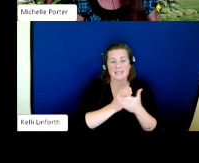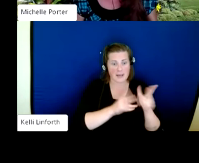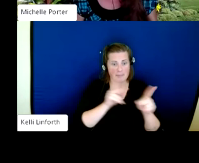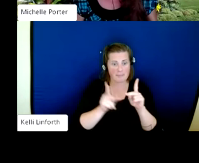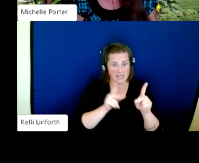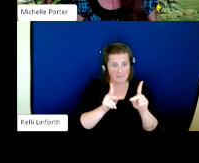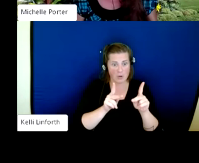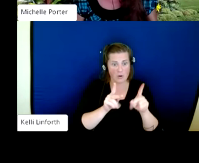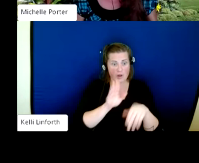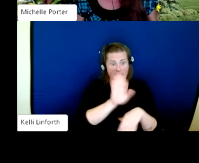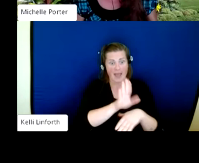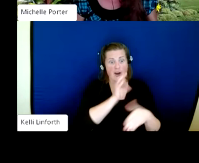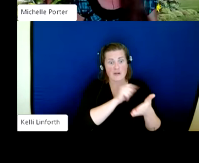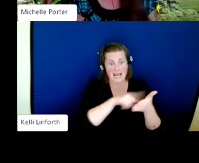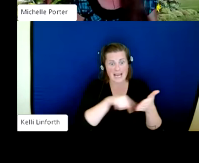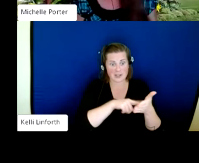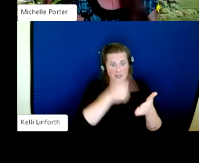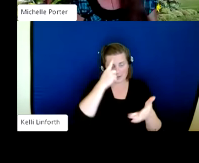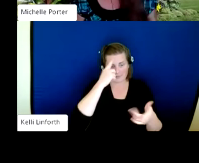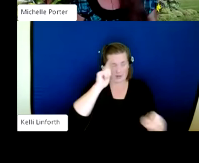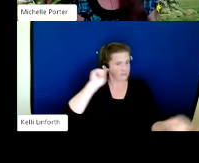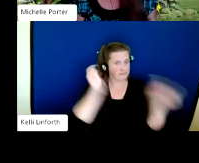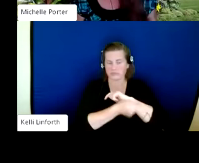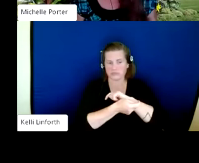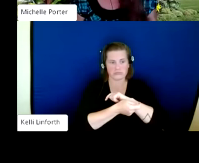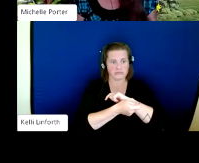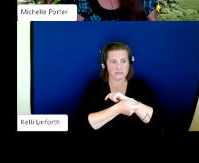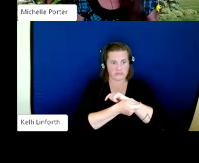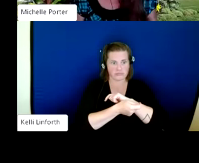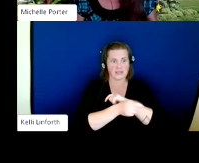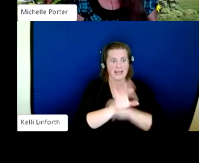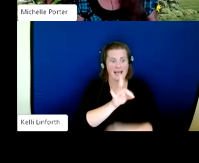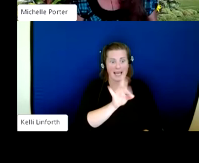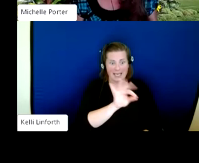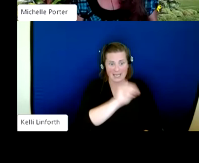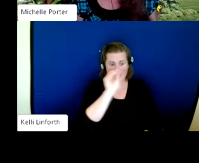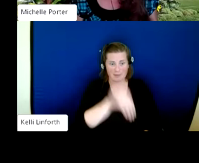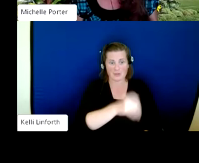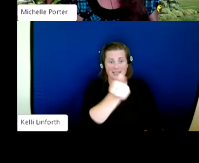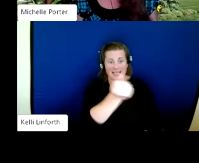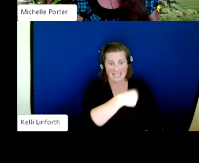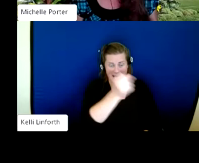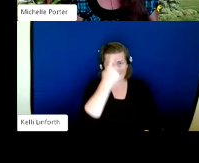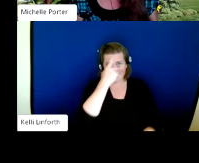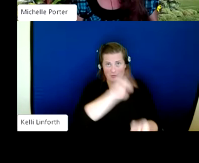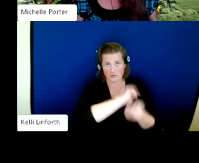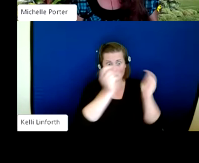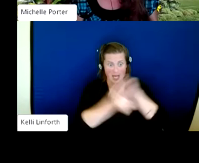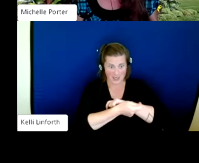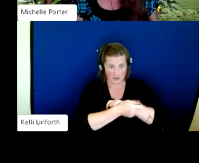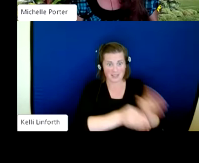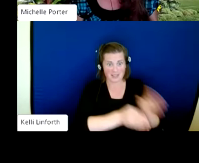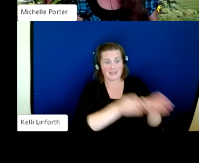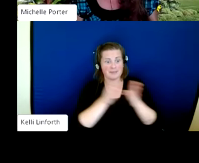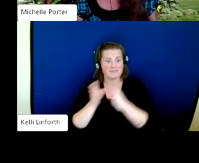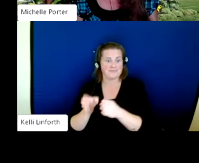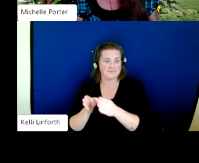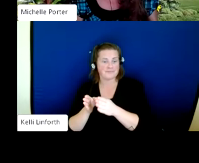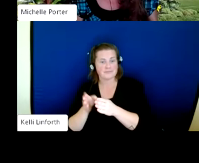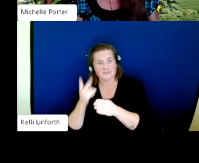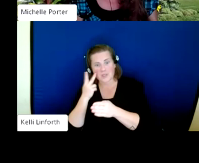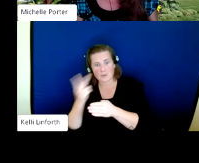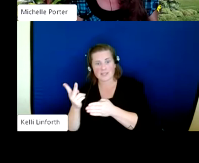and internalized ageism. 89% of participants said yes. And we saw in the 2